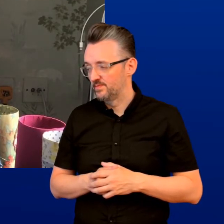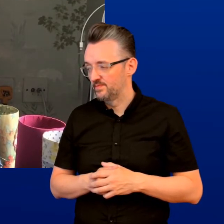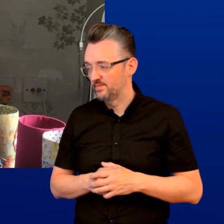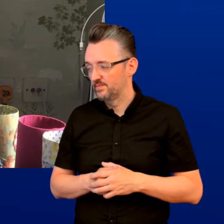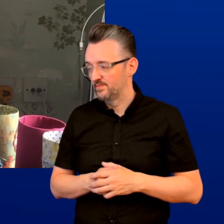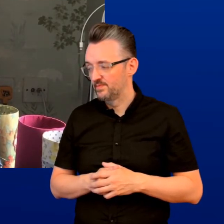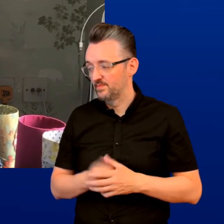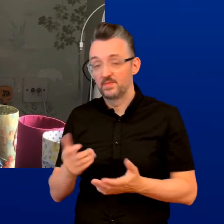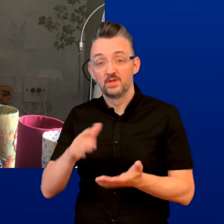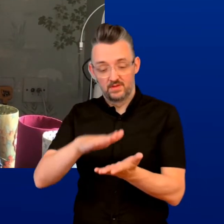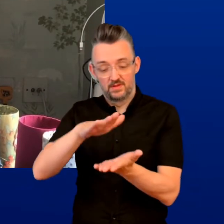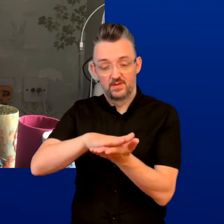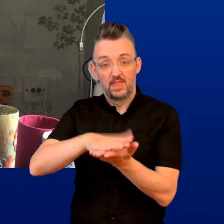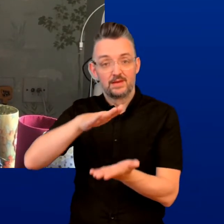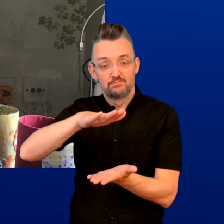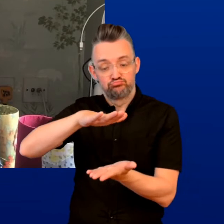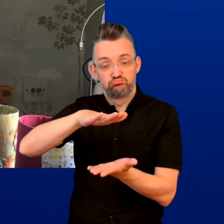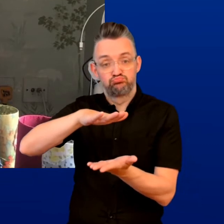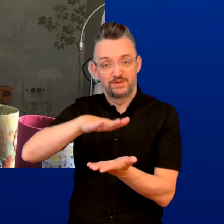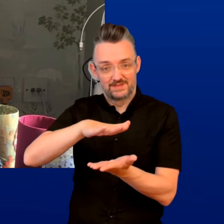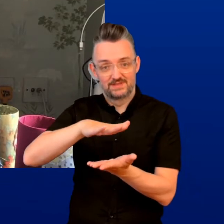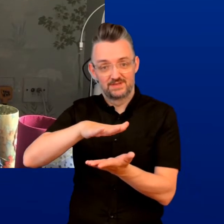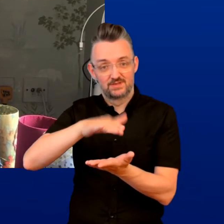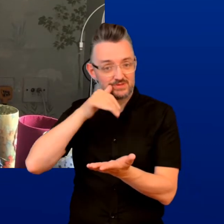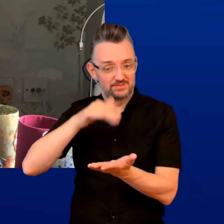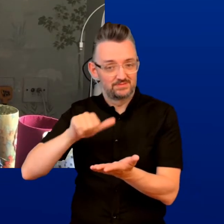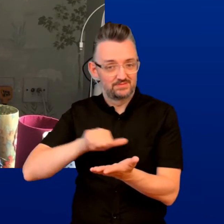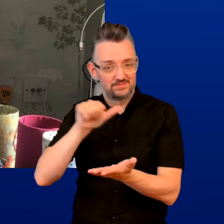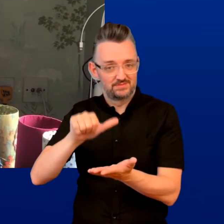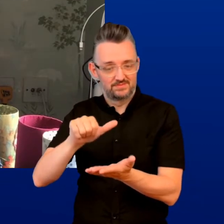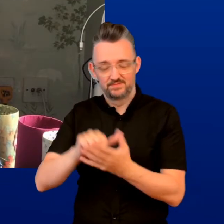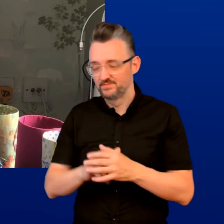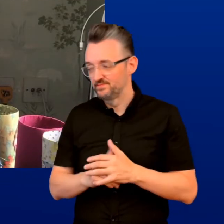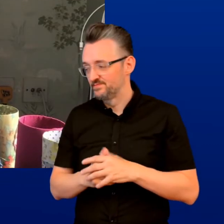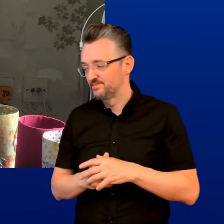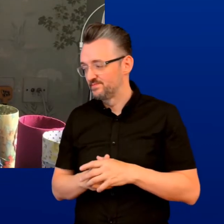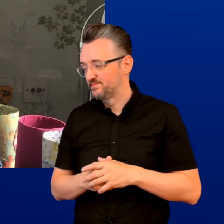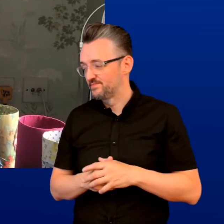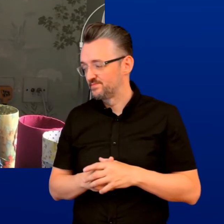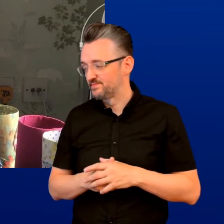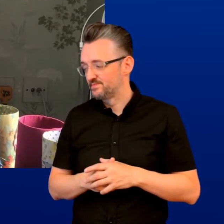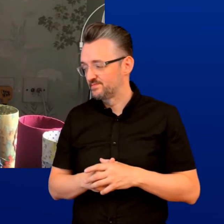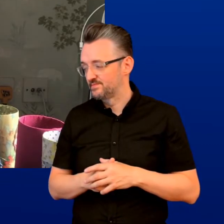Then just stick it on, press it down at the top once you've got it on.